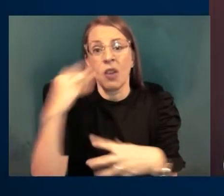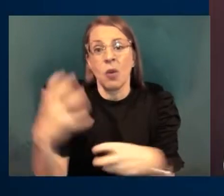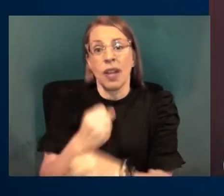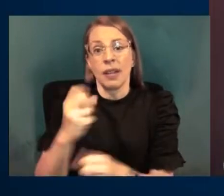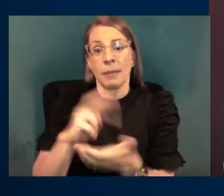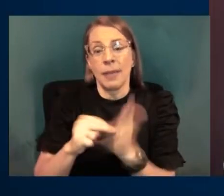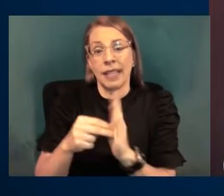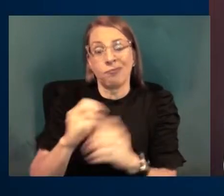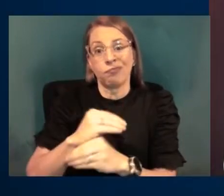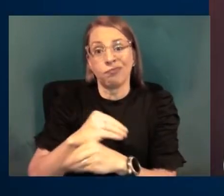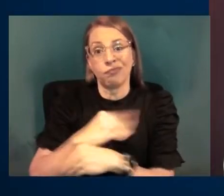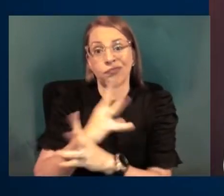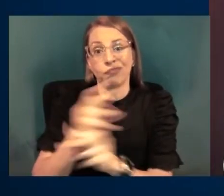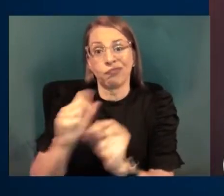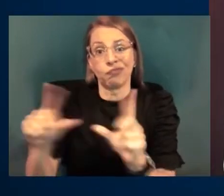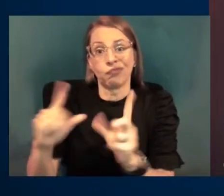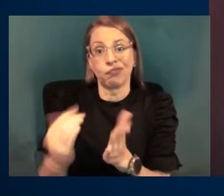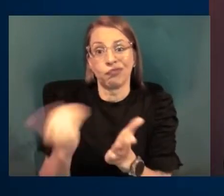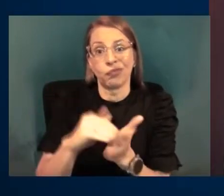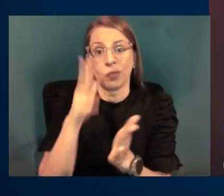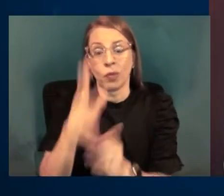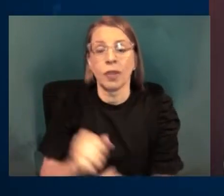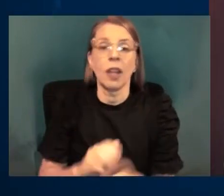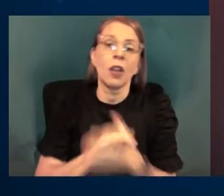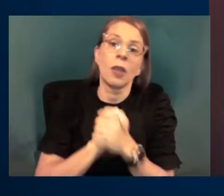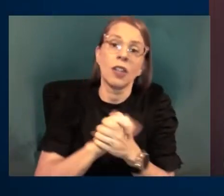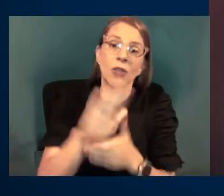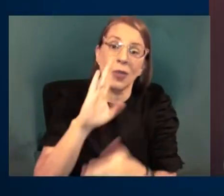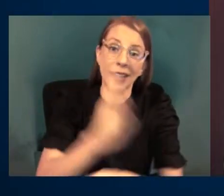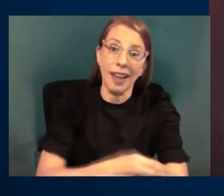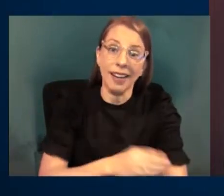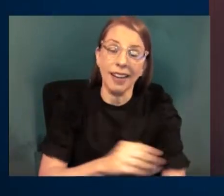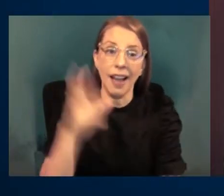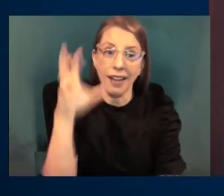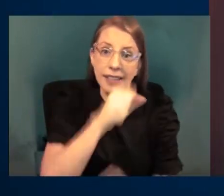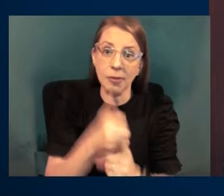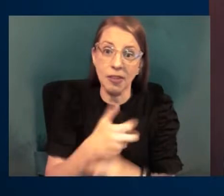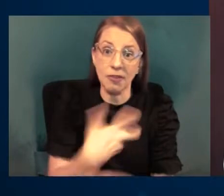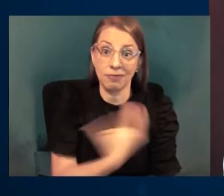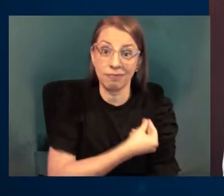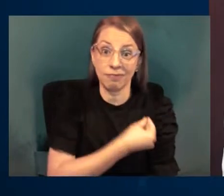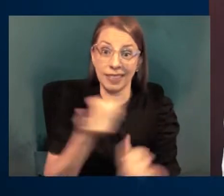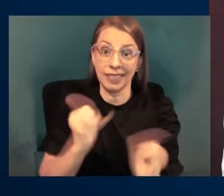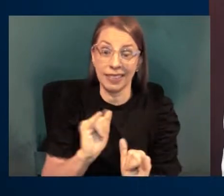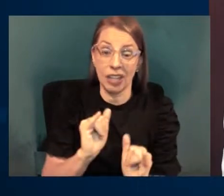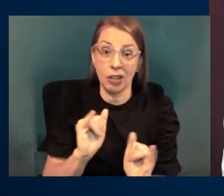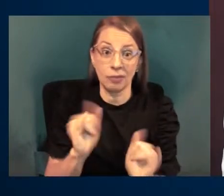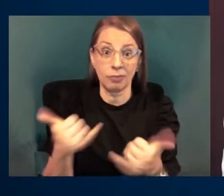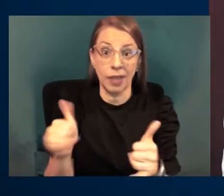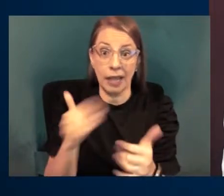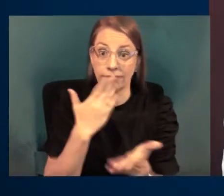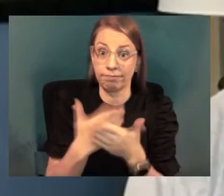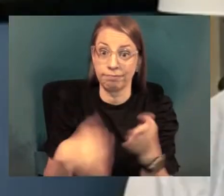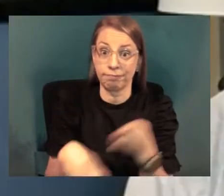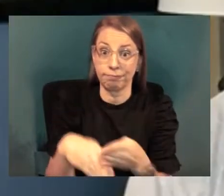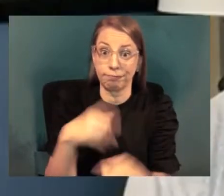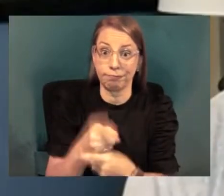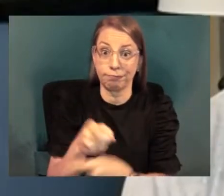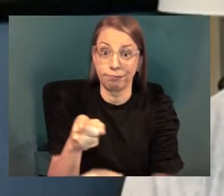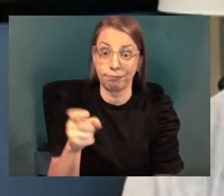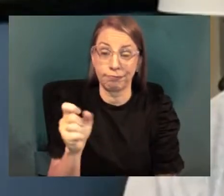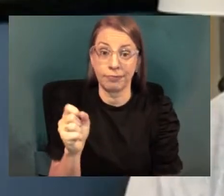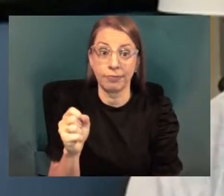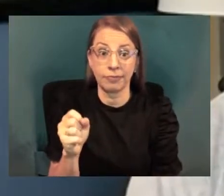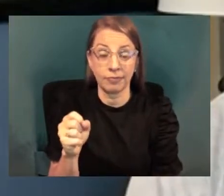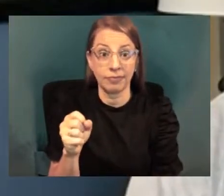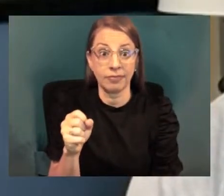Well, congratulations to your son. I guess that he got vaccinated and he's still playing great soccer. Pretty good stuff. You know what?